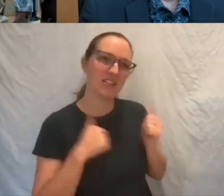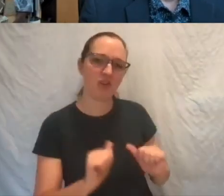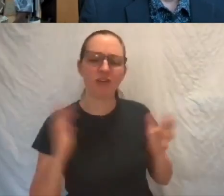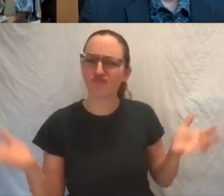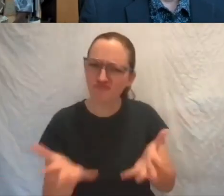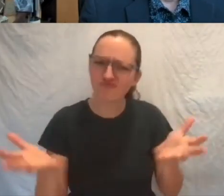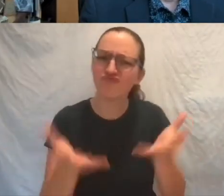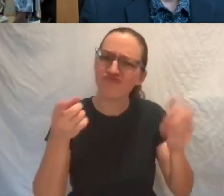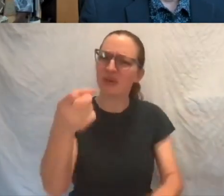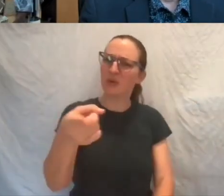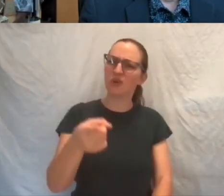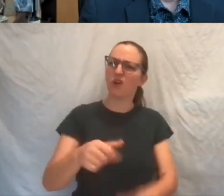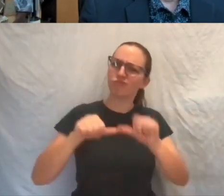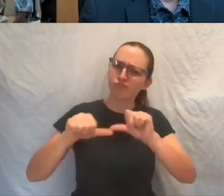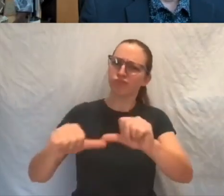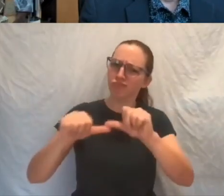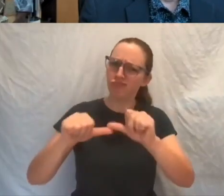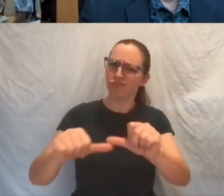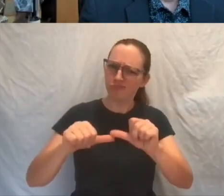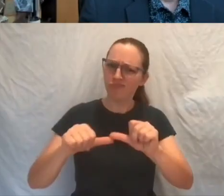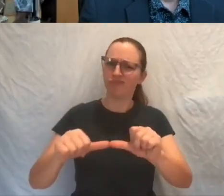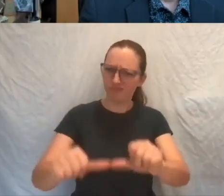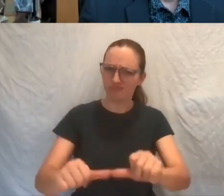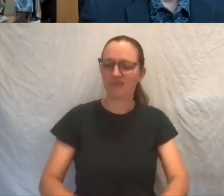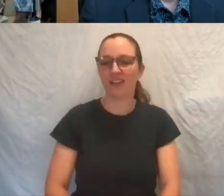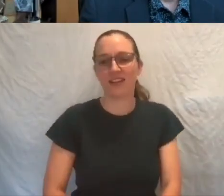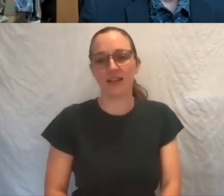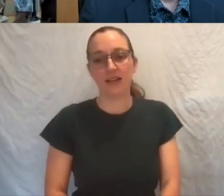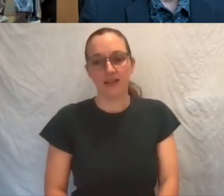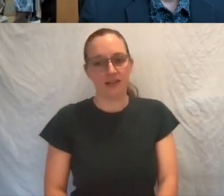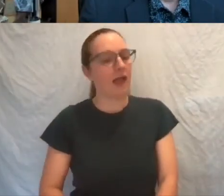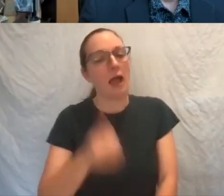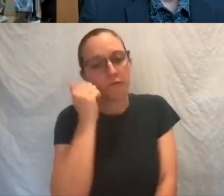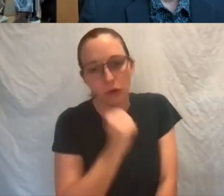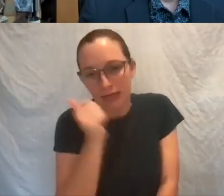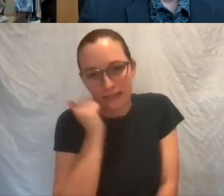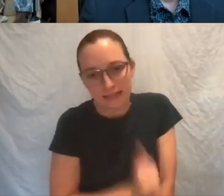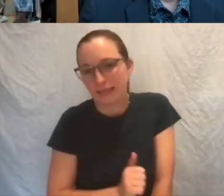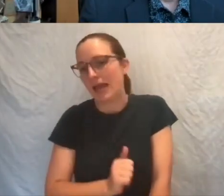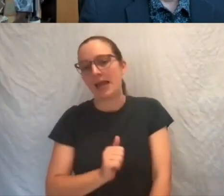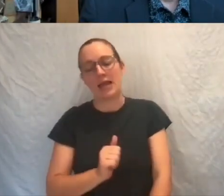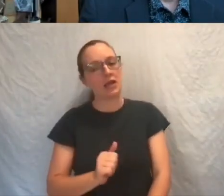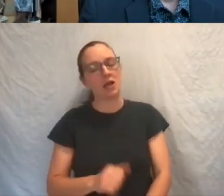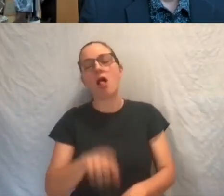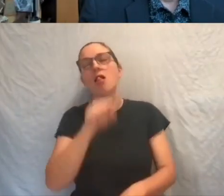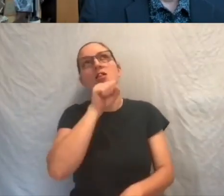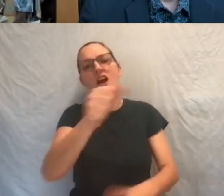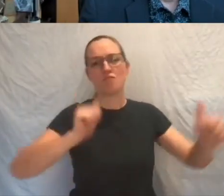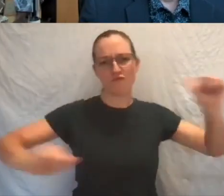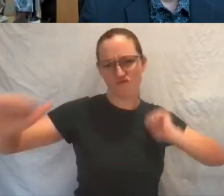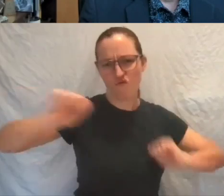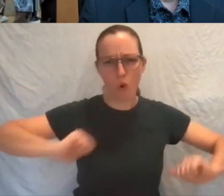you to keep at it. Keep at it for sure. I do it every day. I absolutely love performing, and